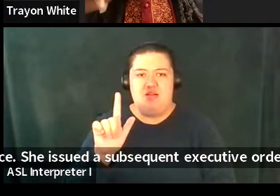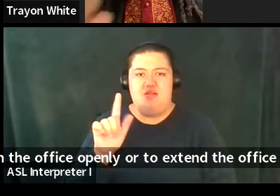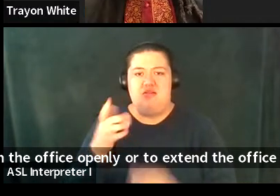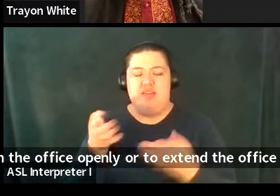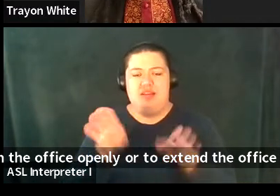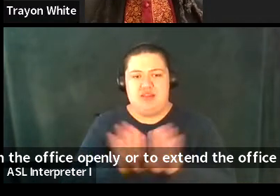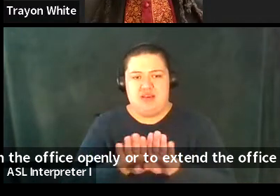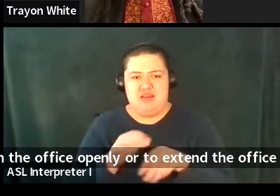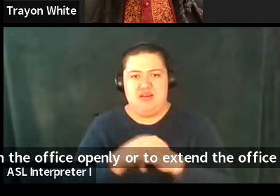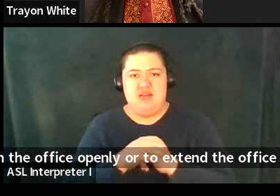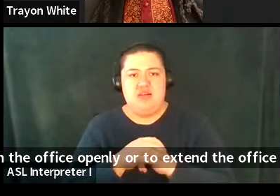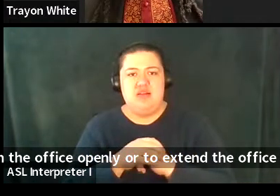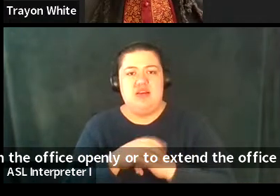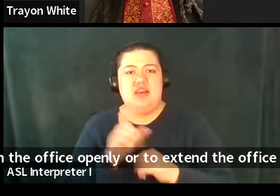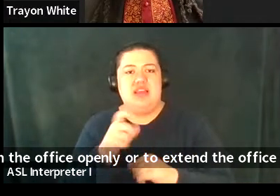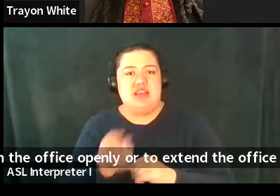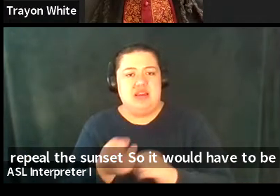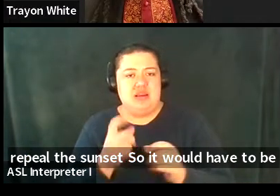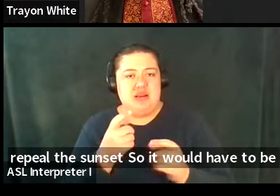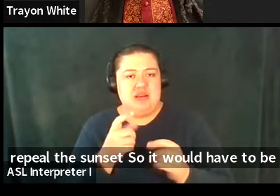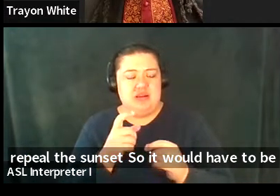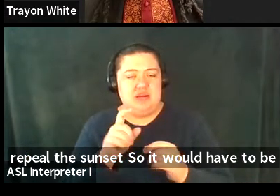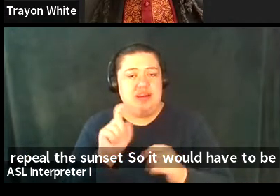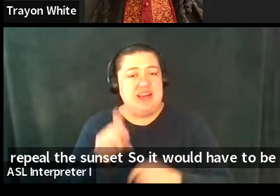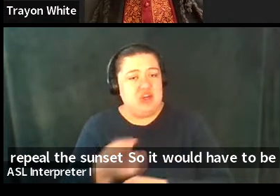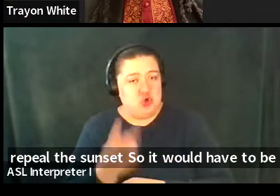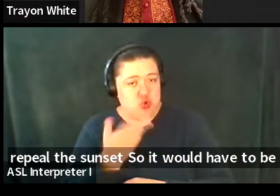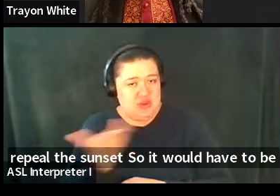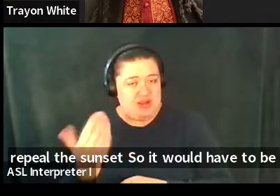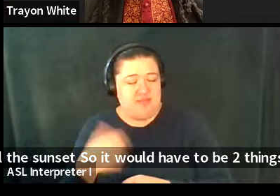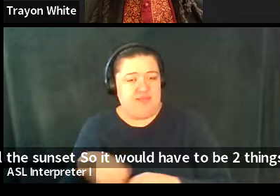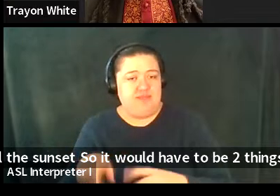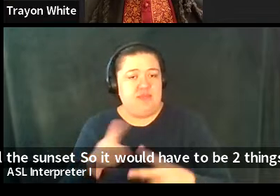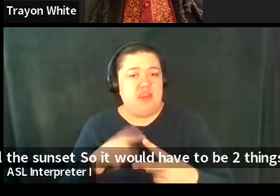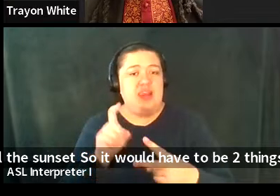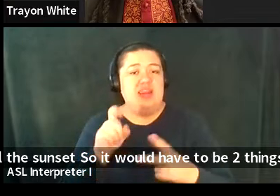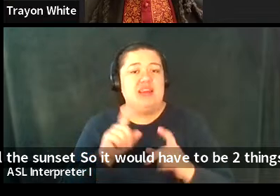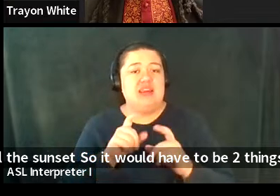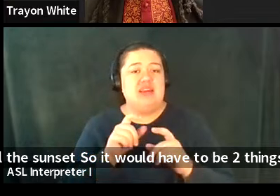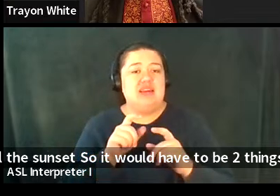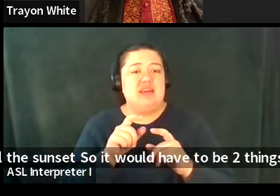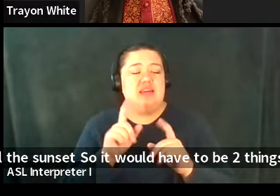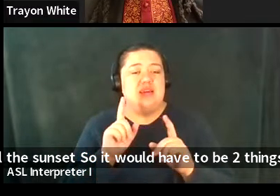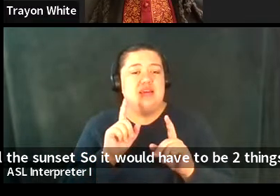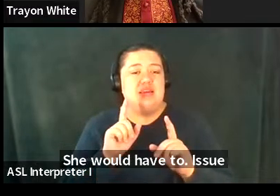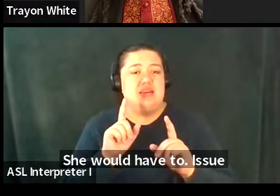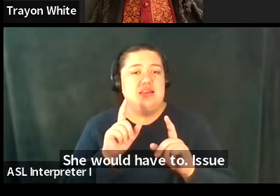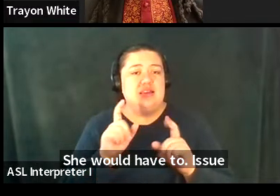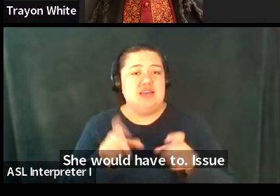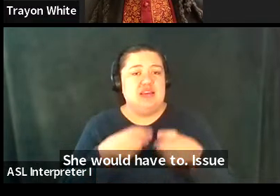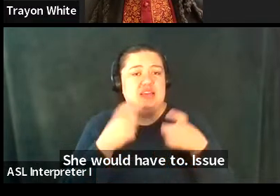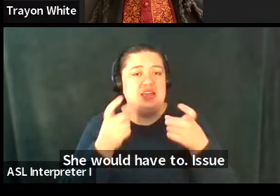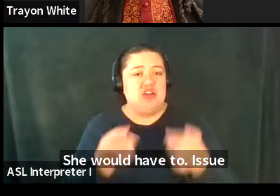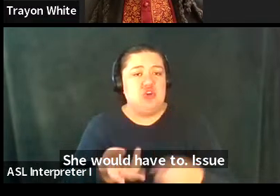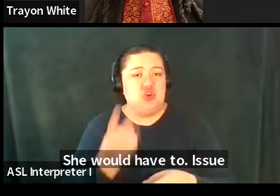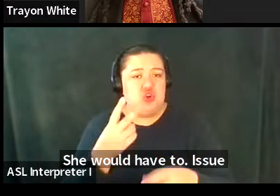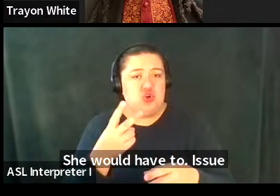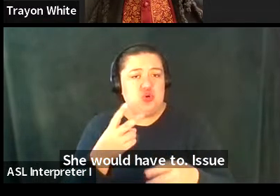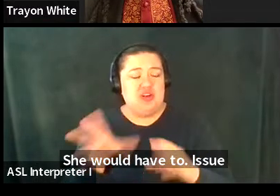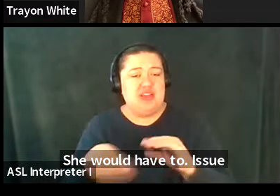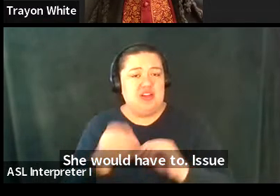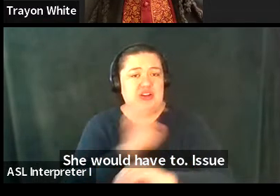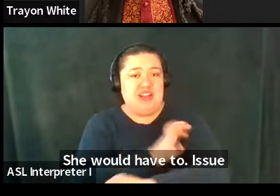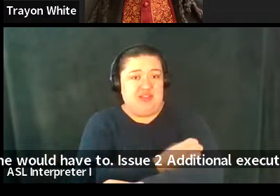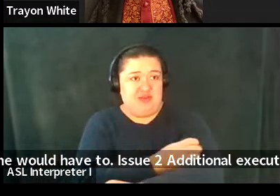So there would have to be two things done. She would have to issue 2 additional executive orders Just